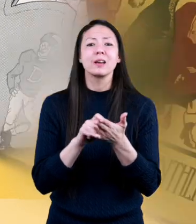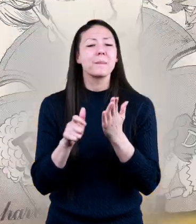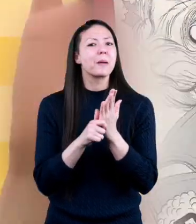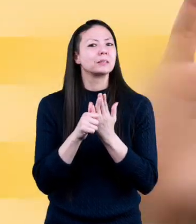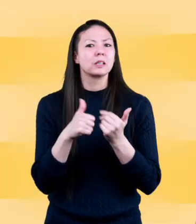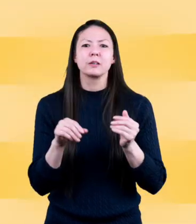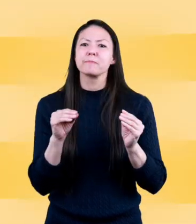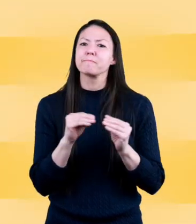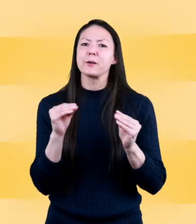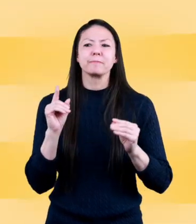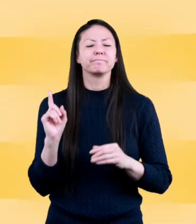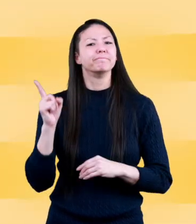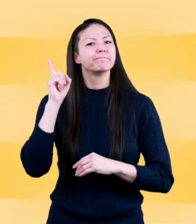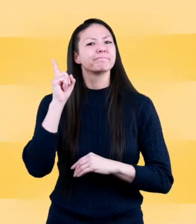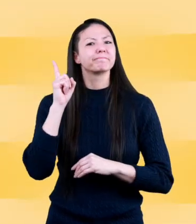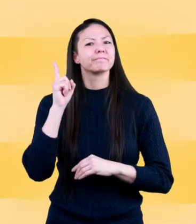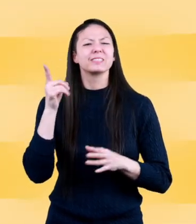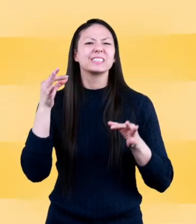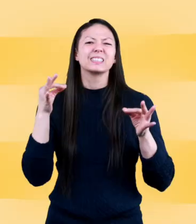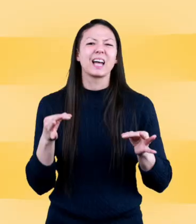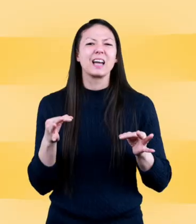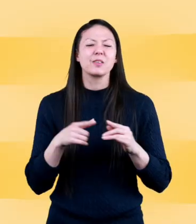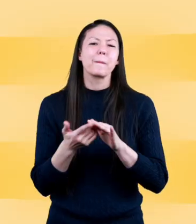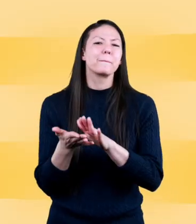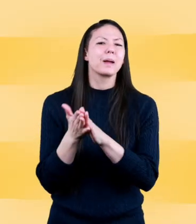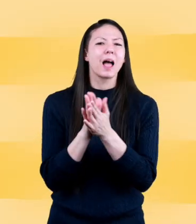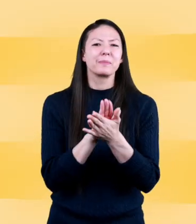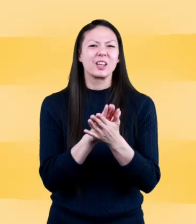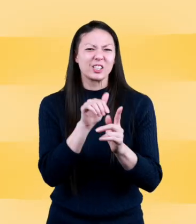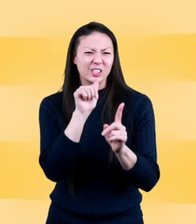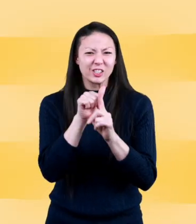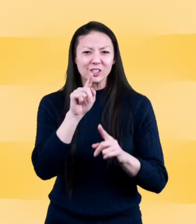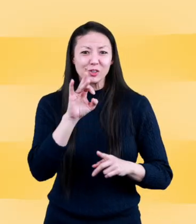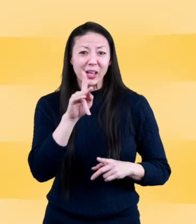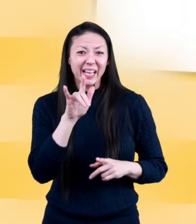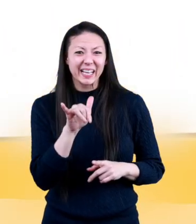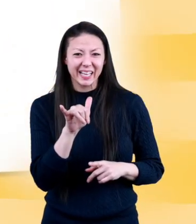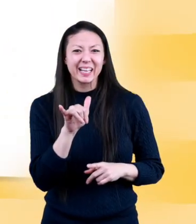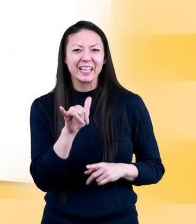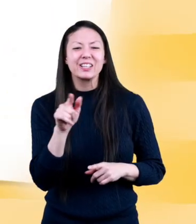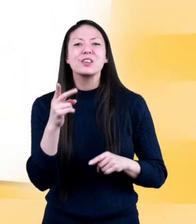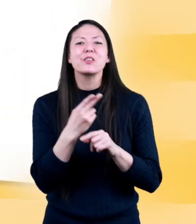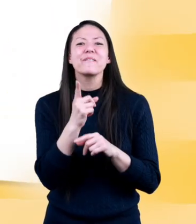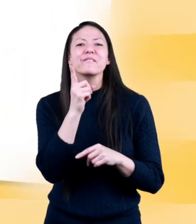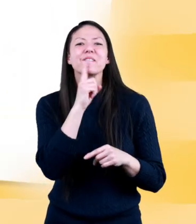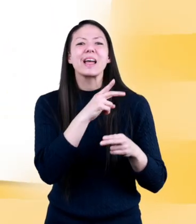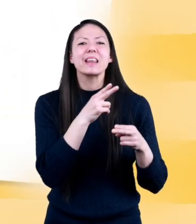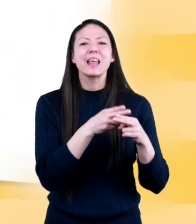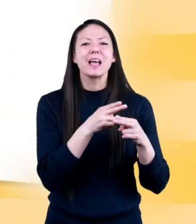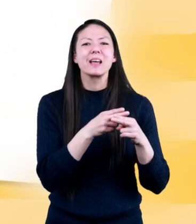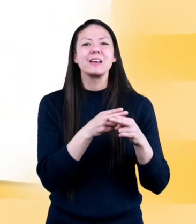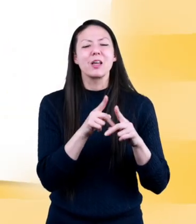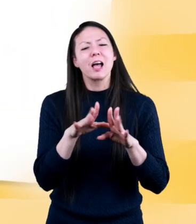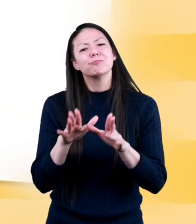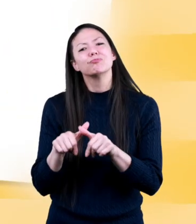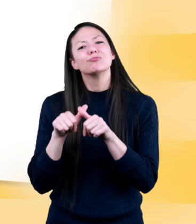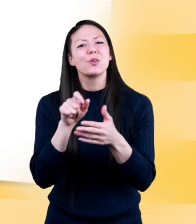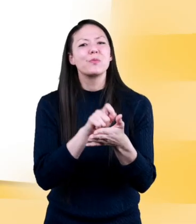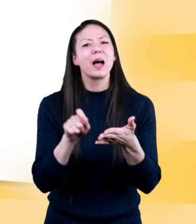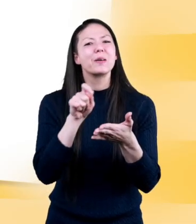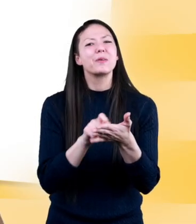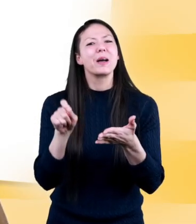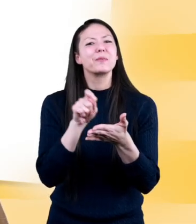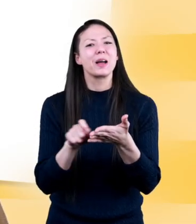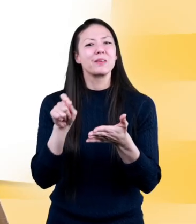allowed to write for the magazine anymore. So, he decided to become tricky and used fake names so he could